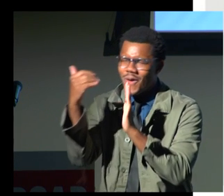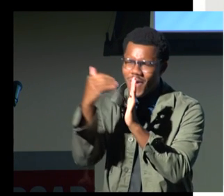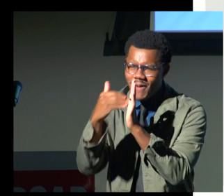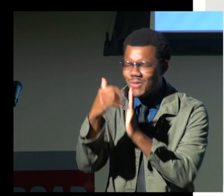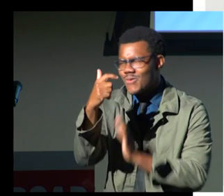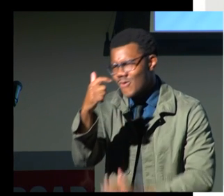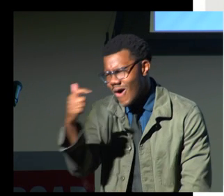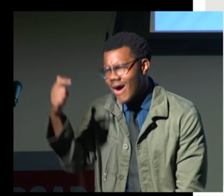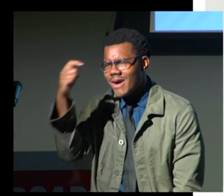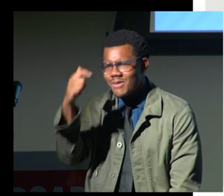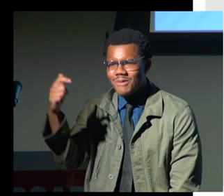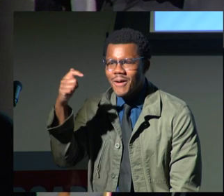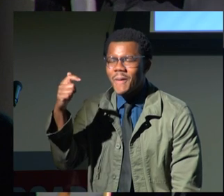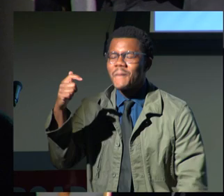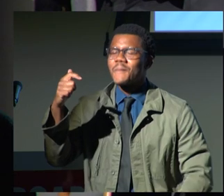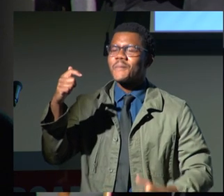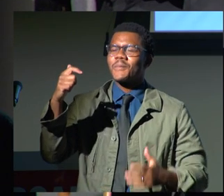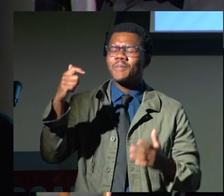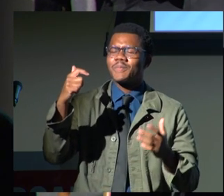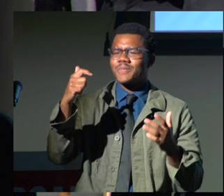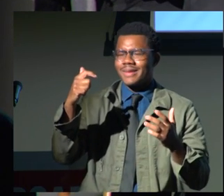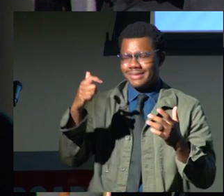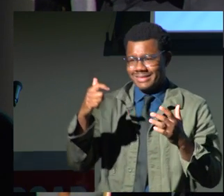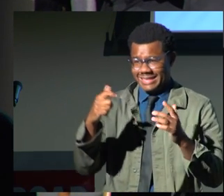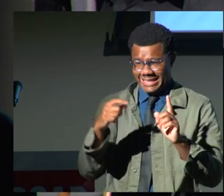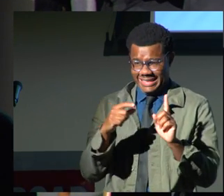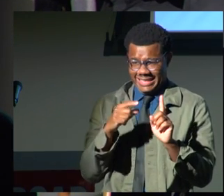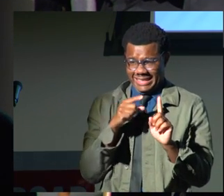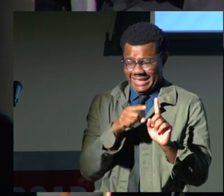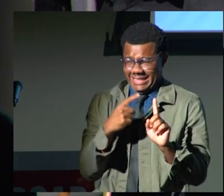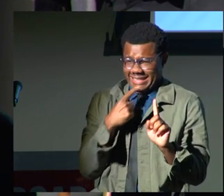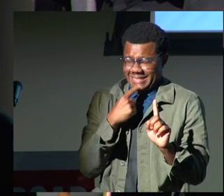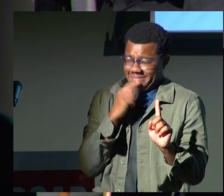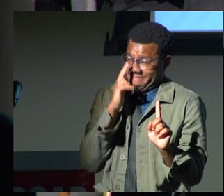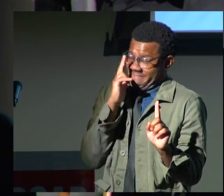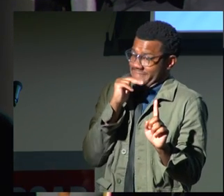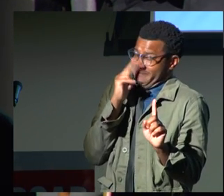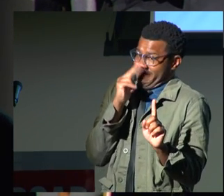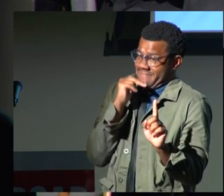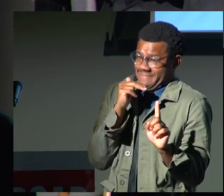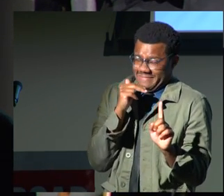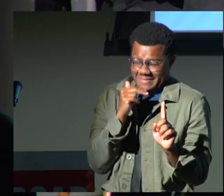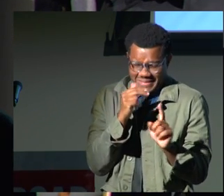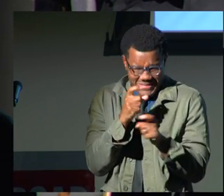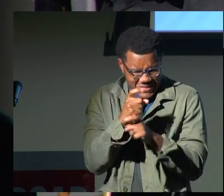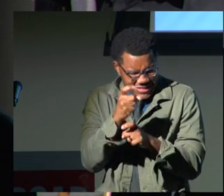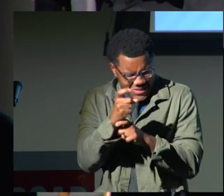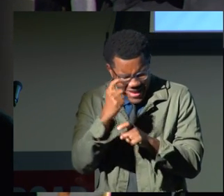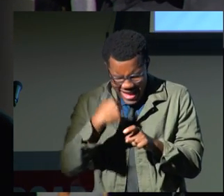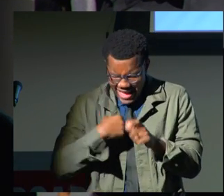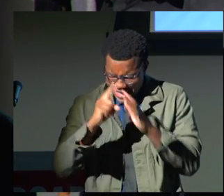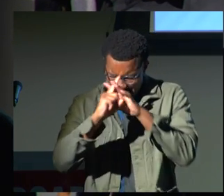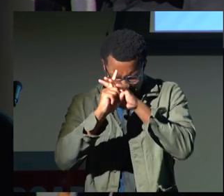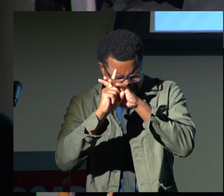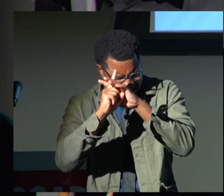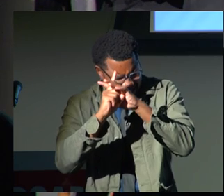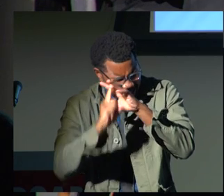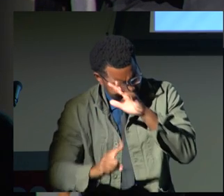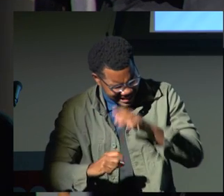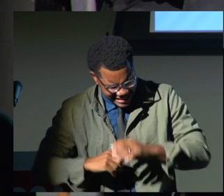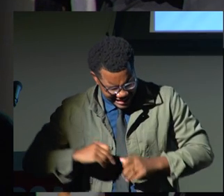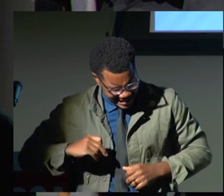that really amazing joke. I can't remember it. That's a shame I can't remember the joke.